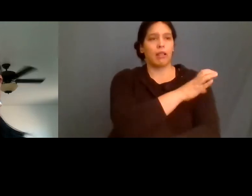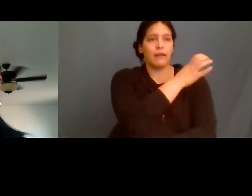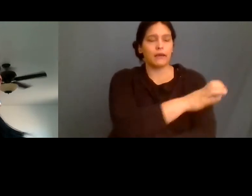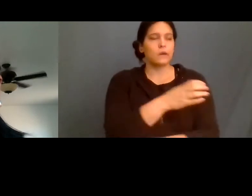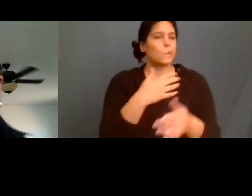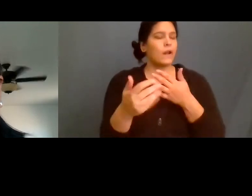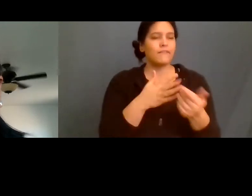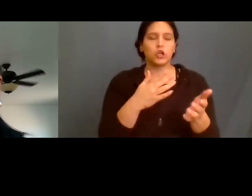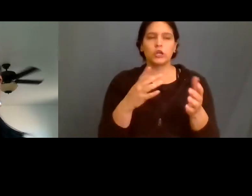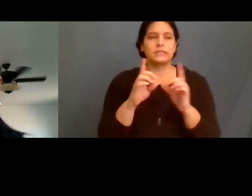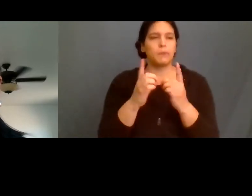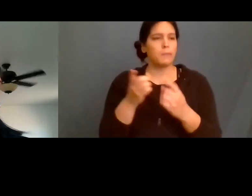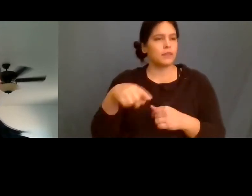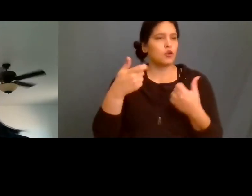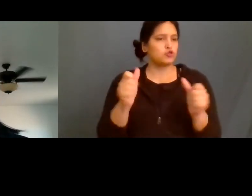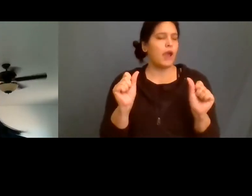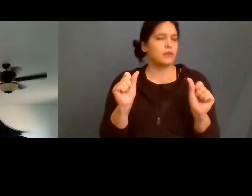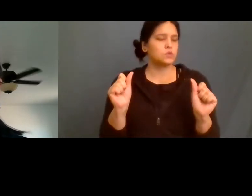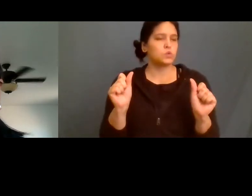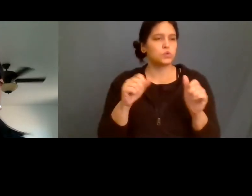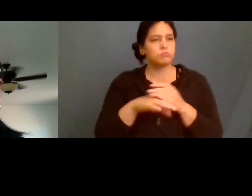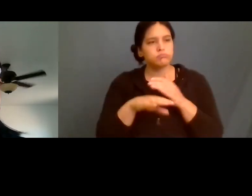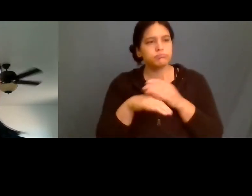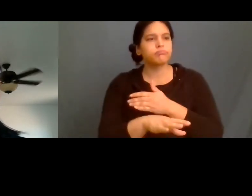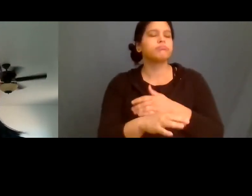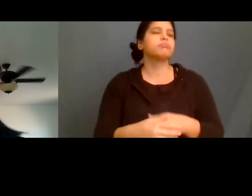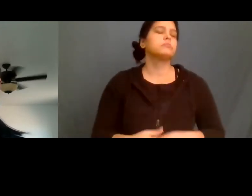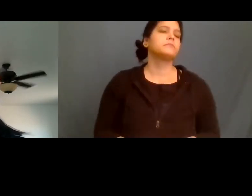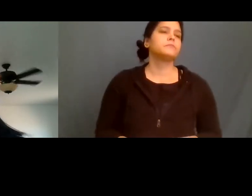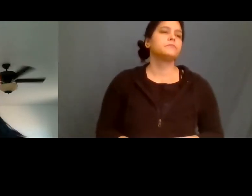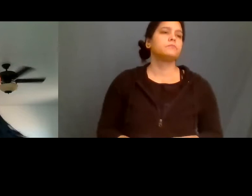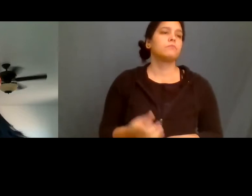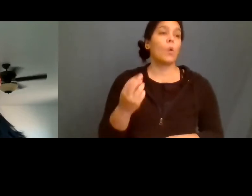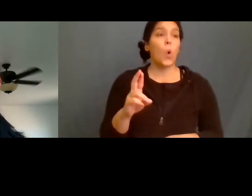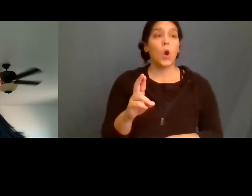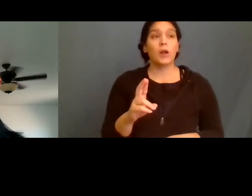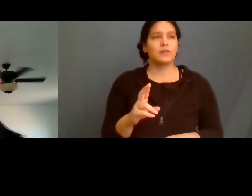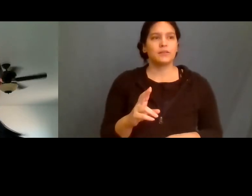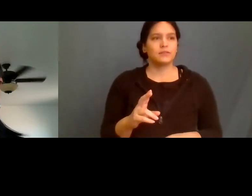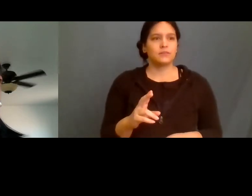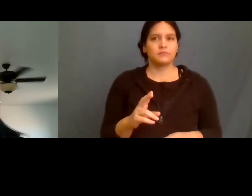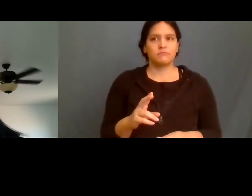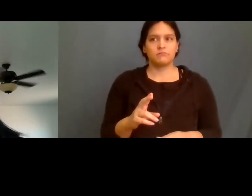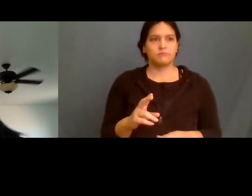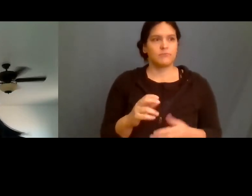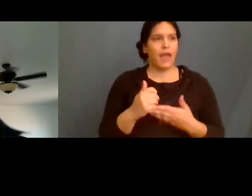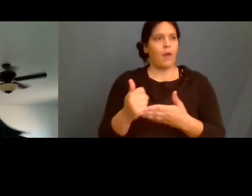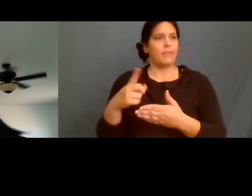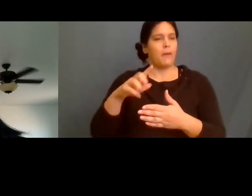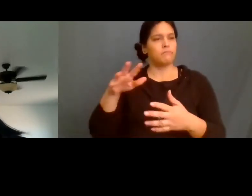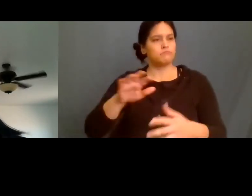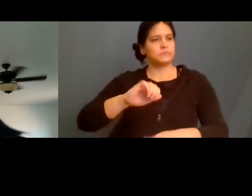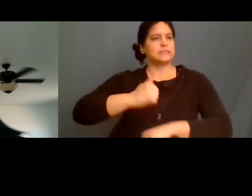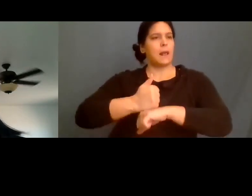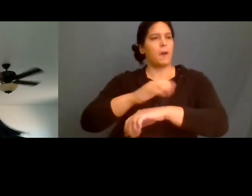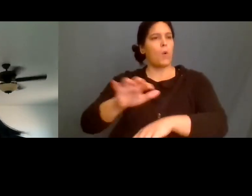departments that they're trying to get into or be seen. Like it could be optometry. Because